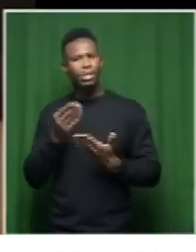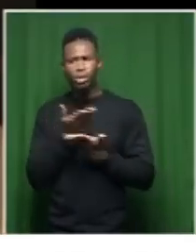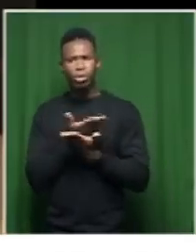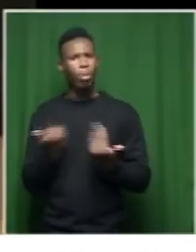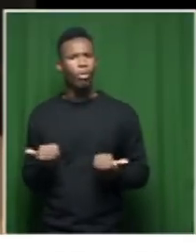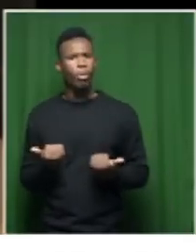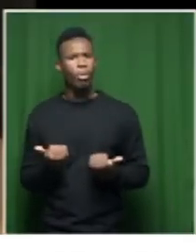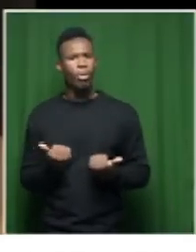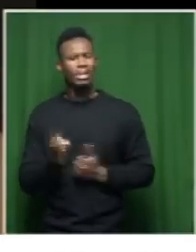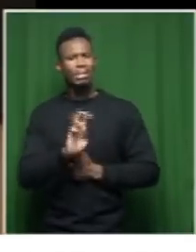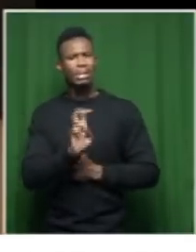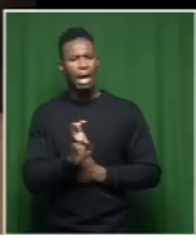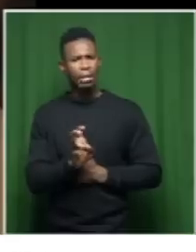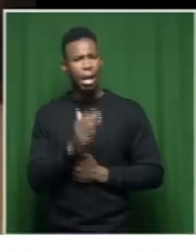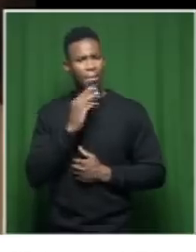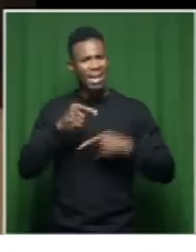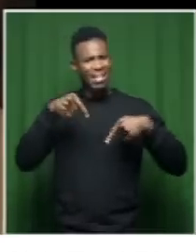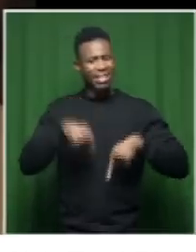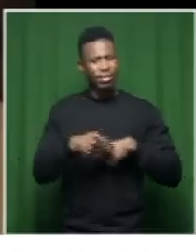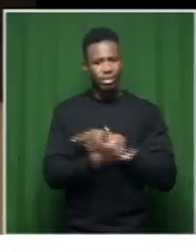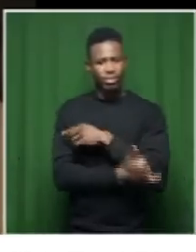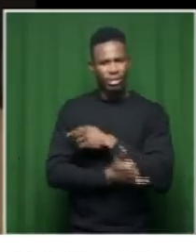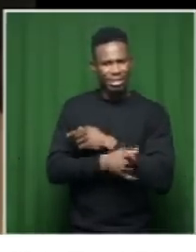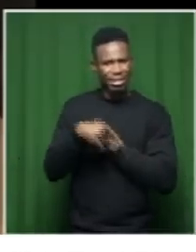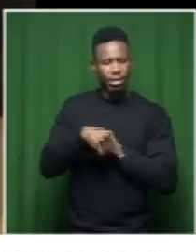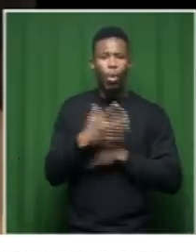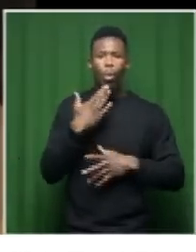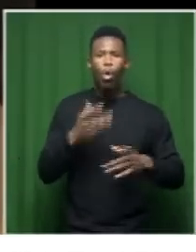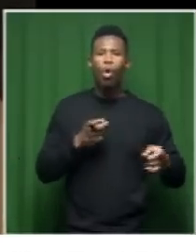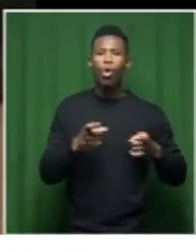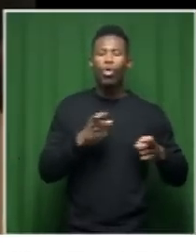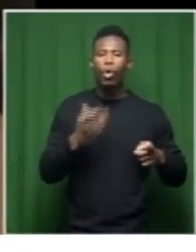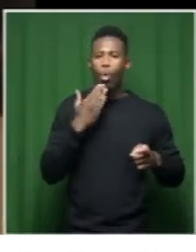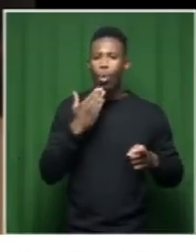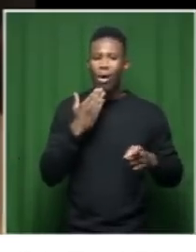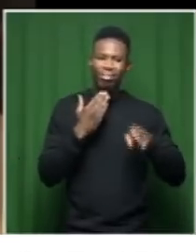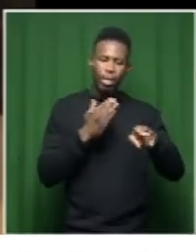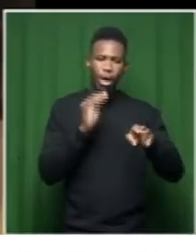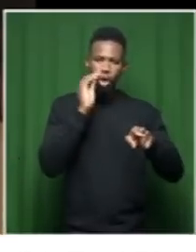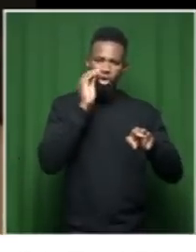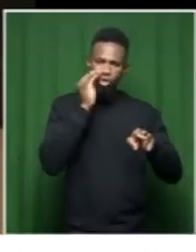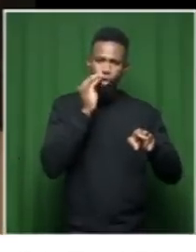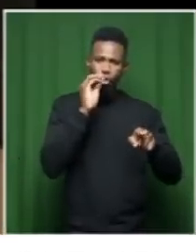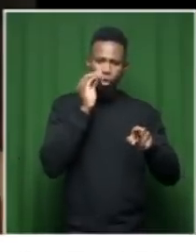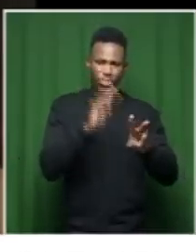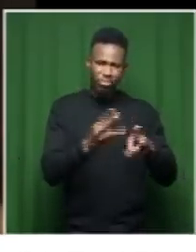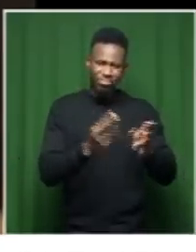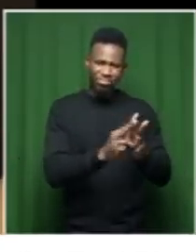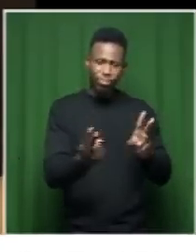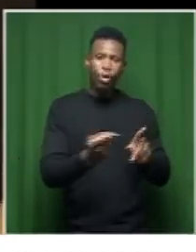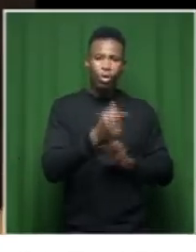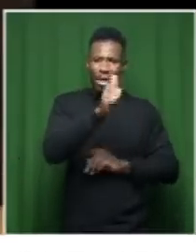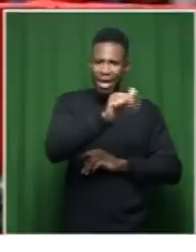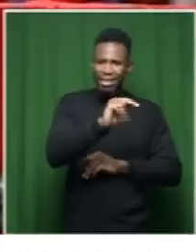ANC. It means this country is run by the media, including the